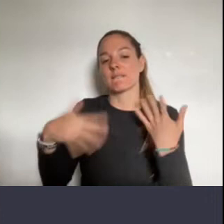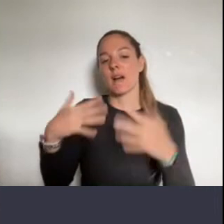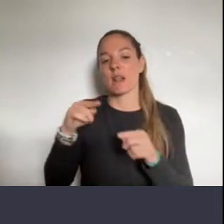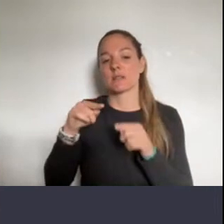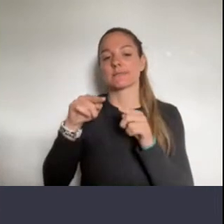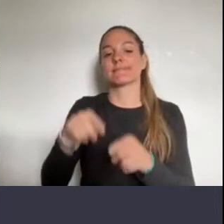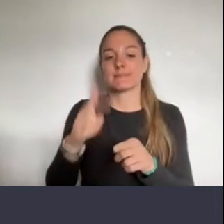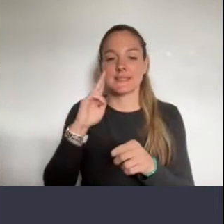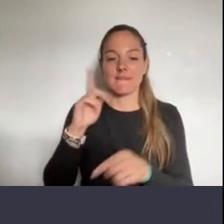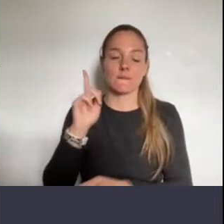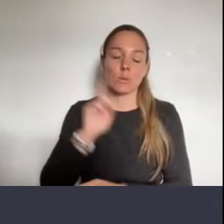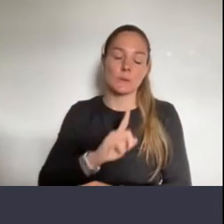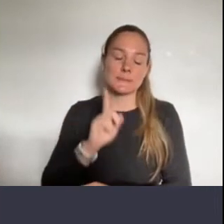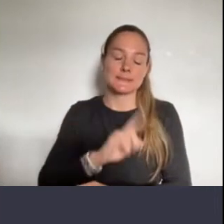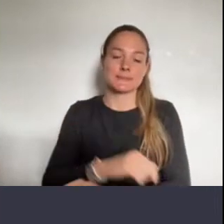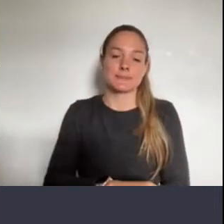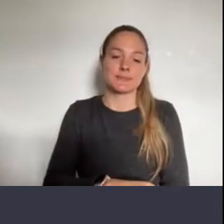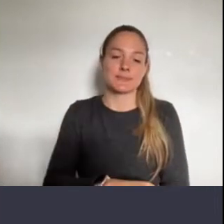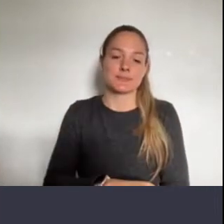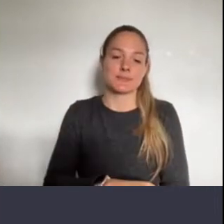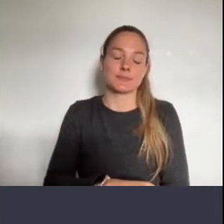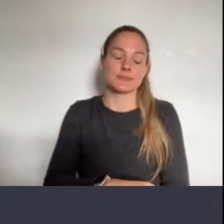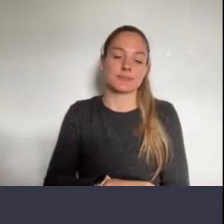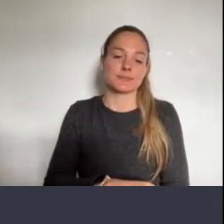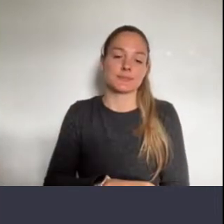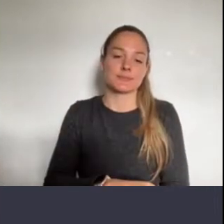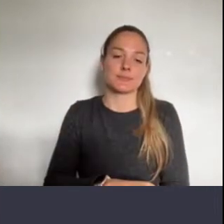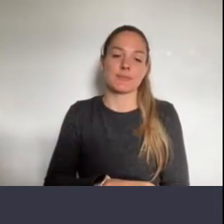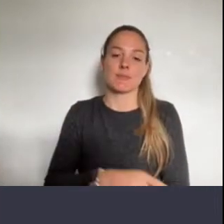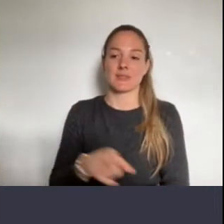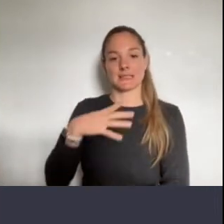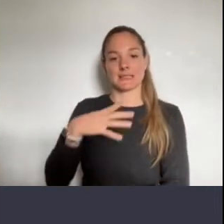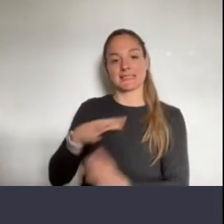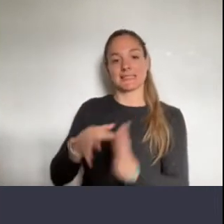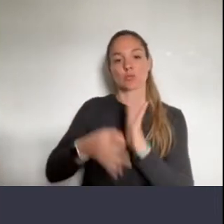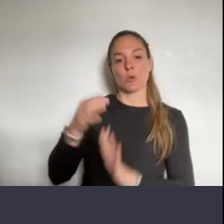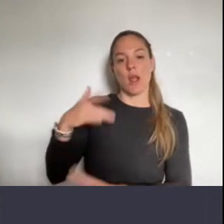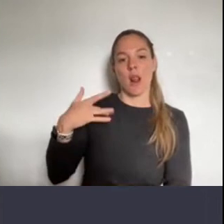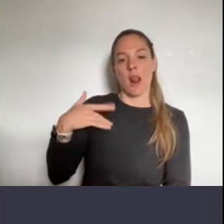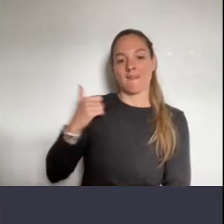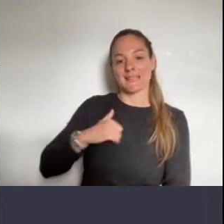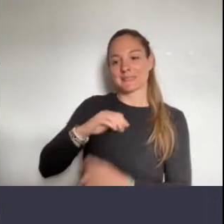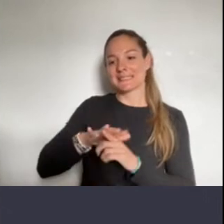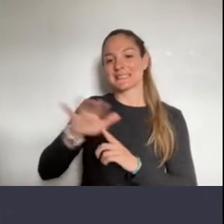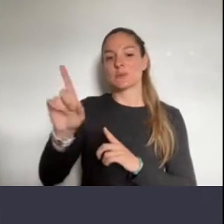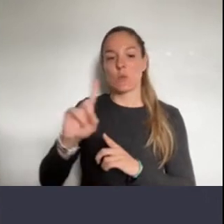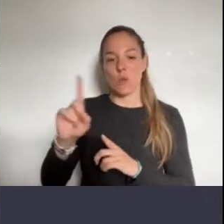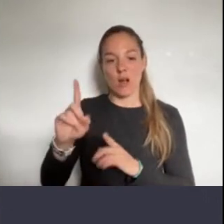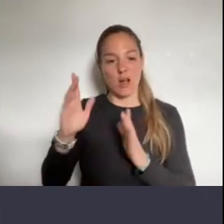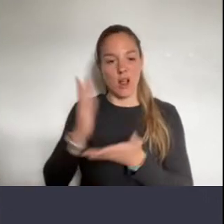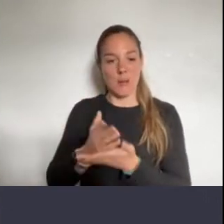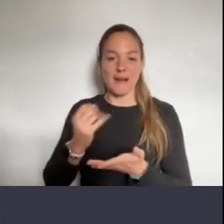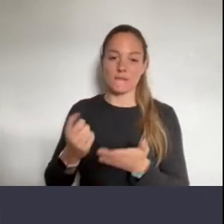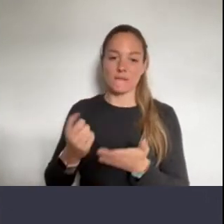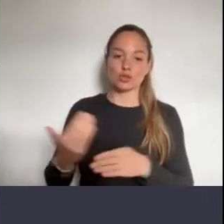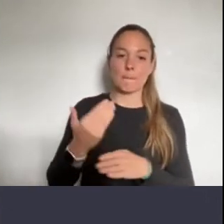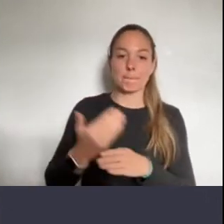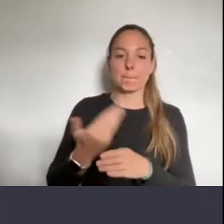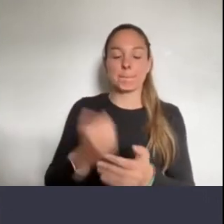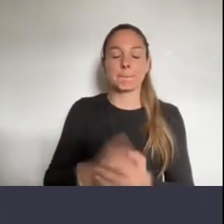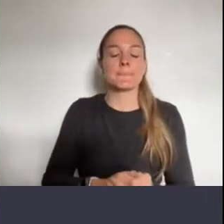which is really crucial because it's one of the single biggest factors of improving life expectancy is to have a job. High rates of high blood